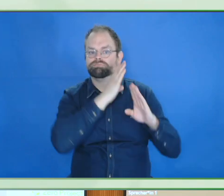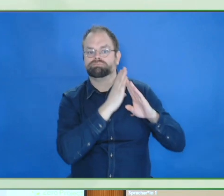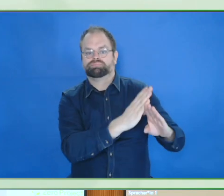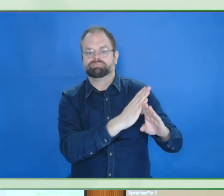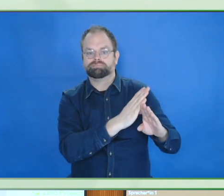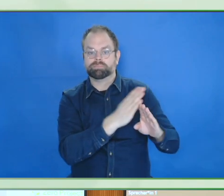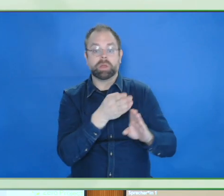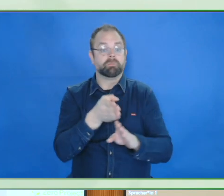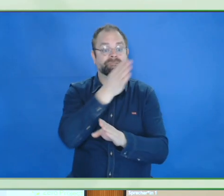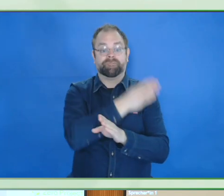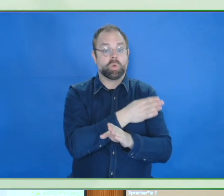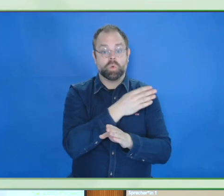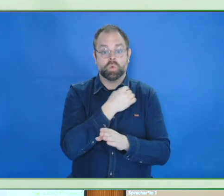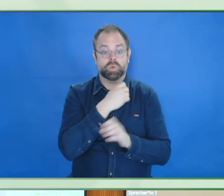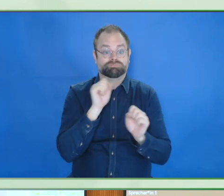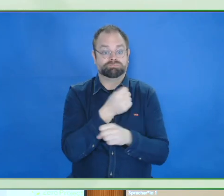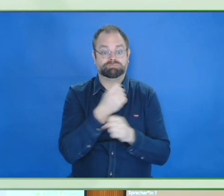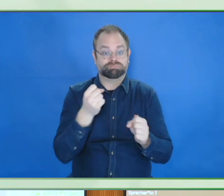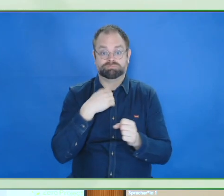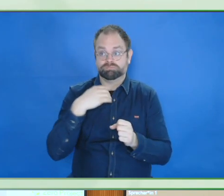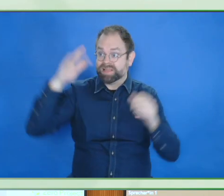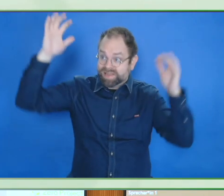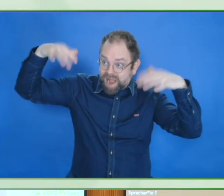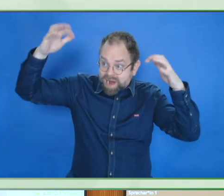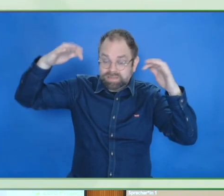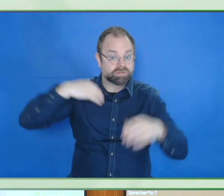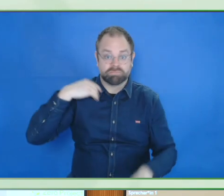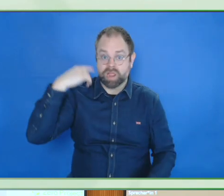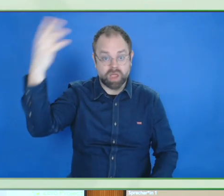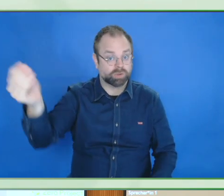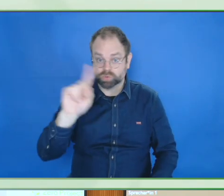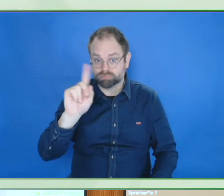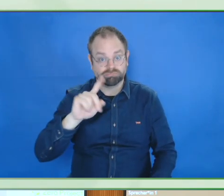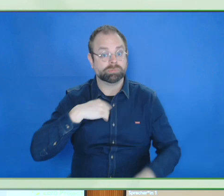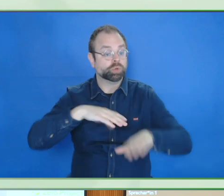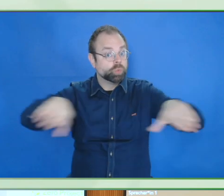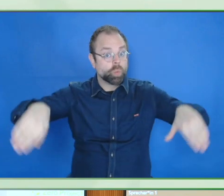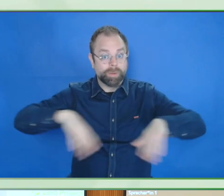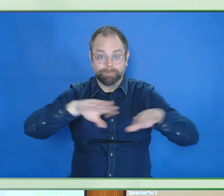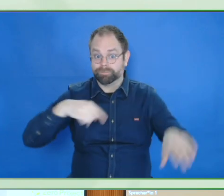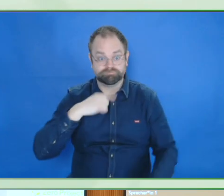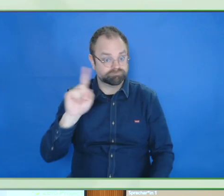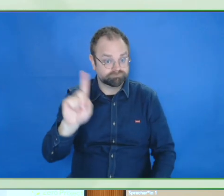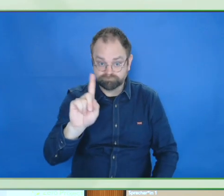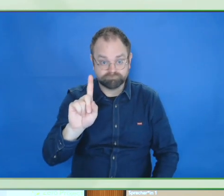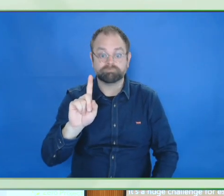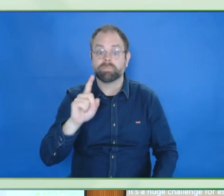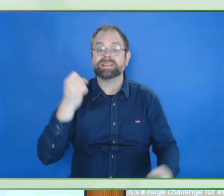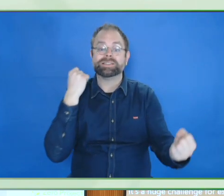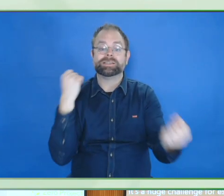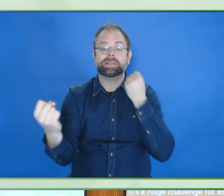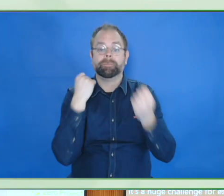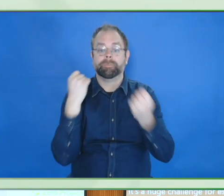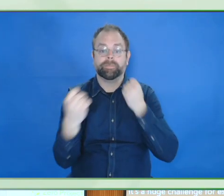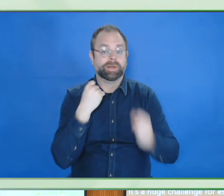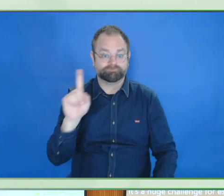of support to startups at scale? It's a huge challenge for ESOs like us, entrepreneur support organizations. So we actually came